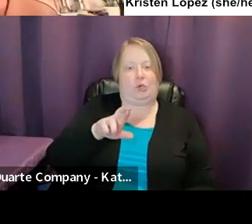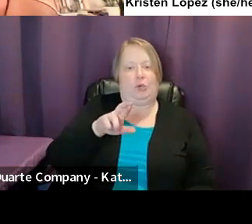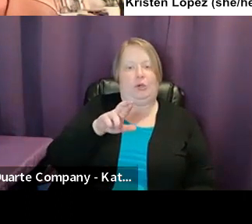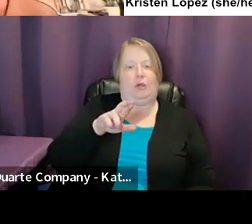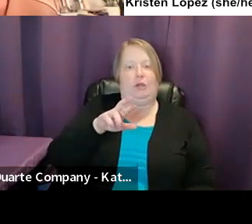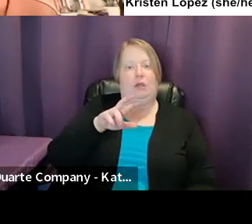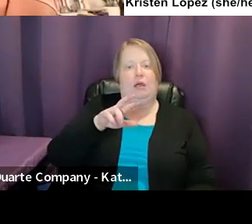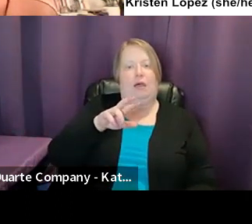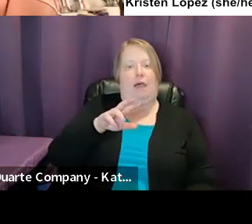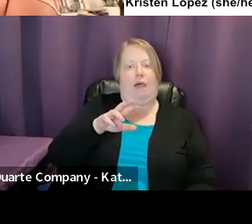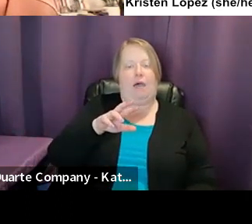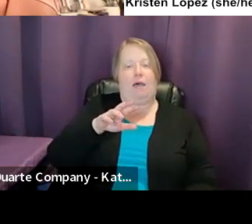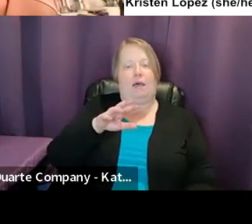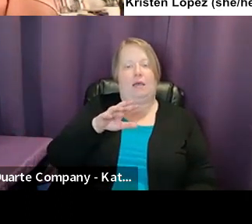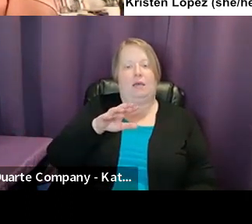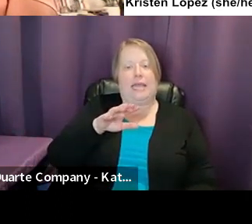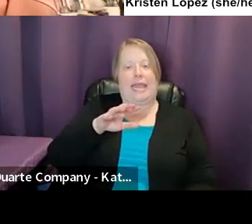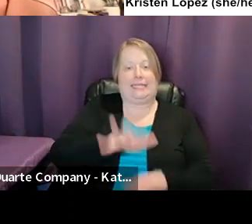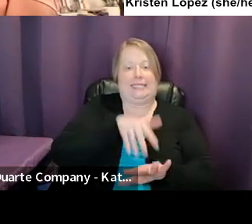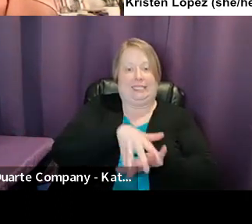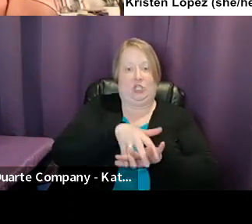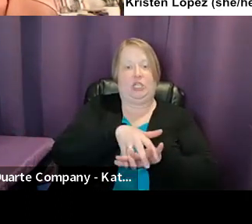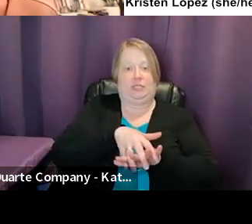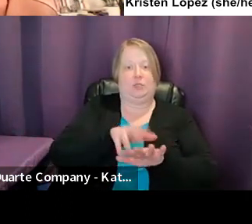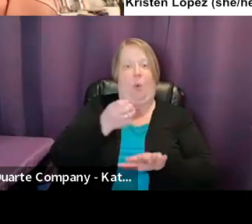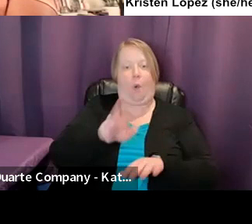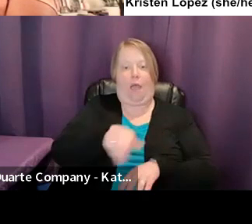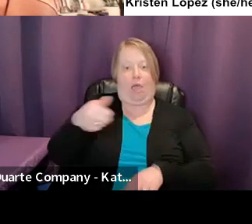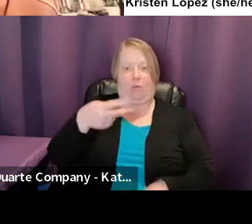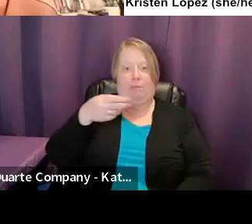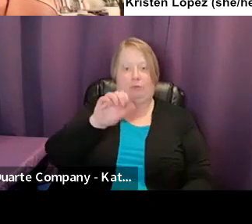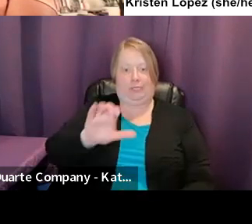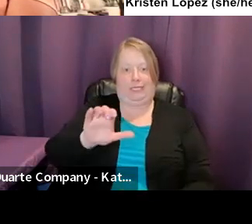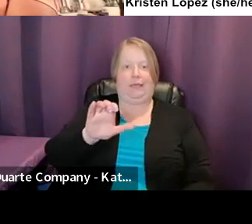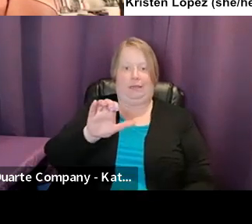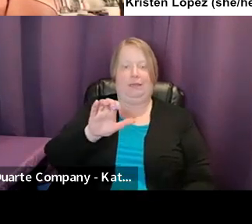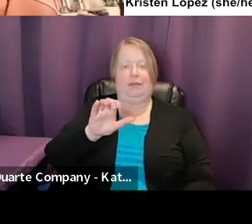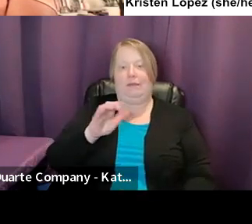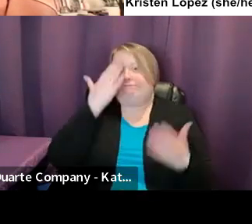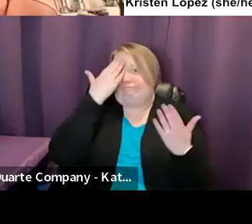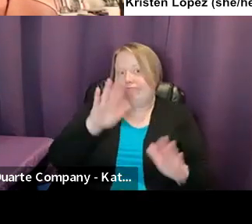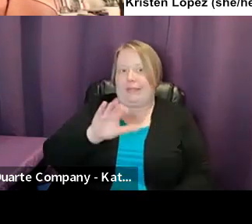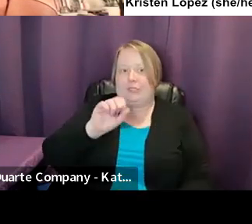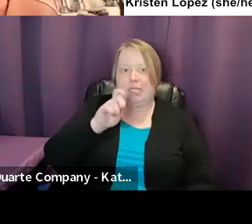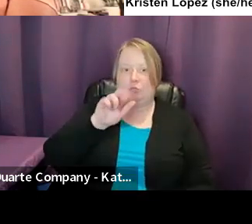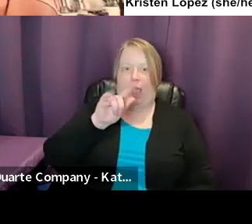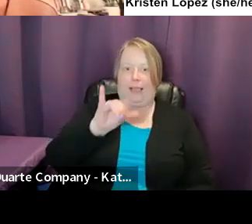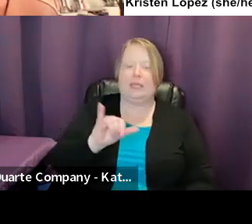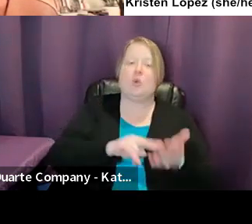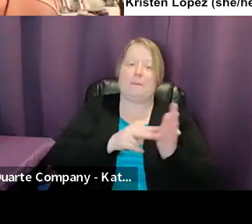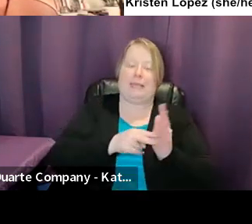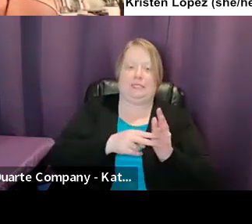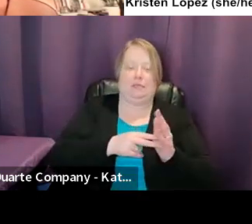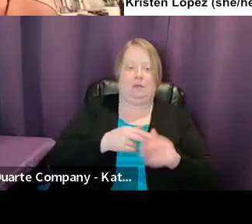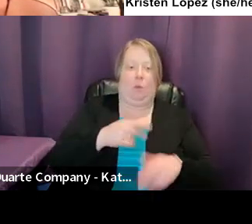female of unknown sexuality. So we're literally having one person from each of these categories represent